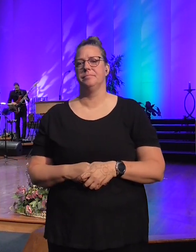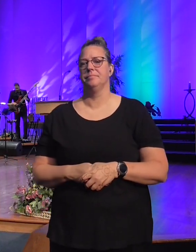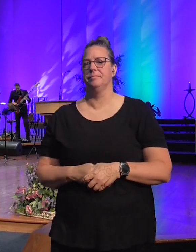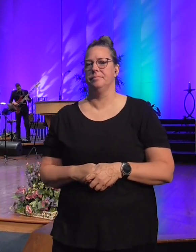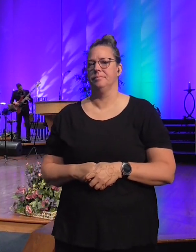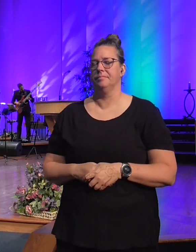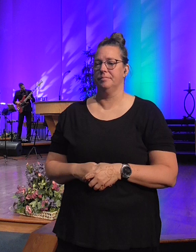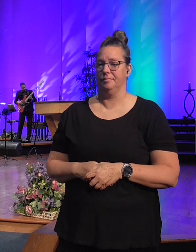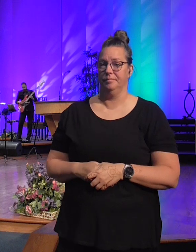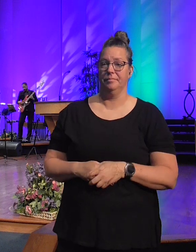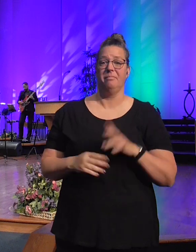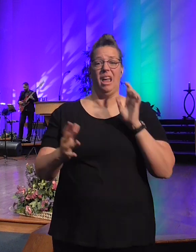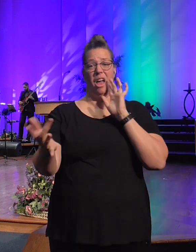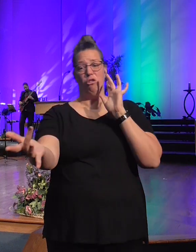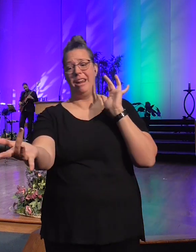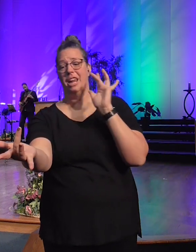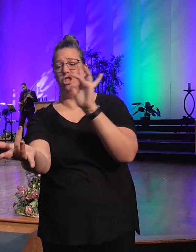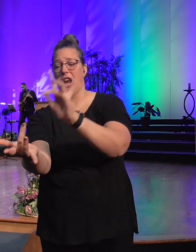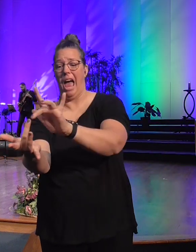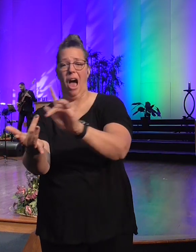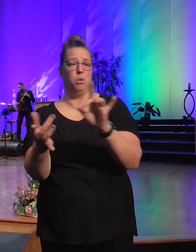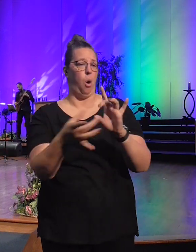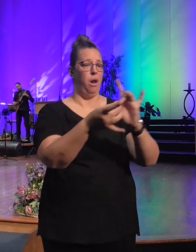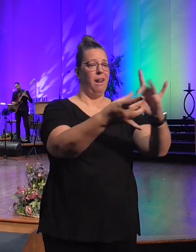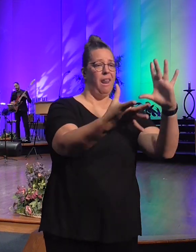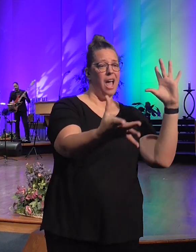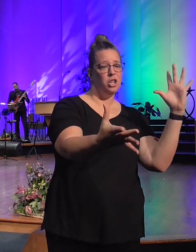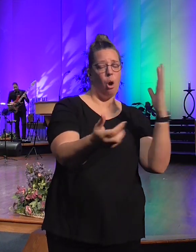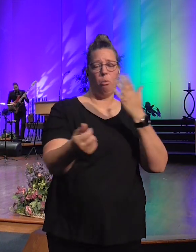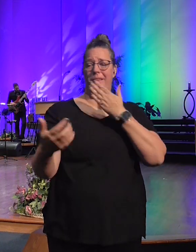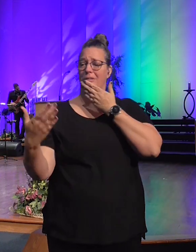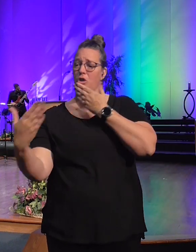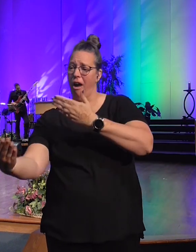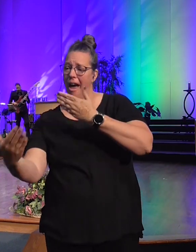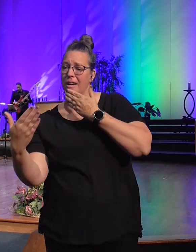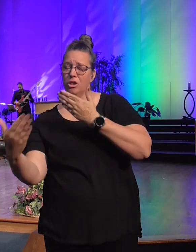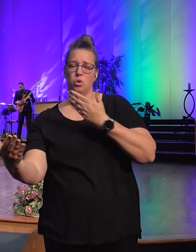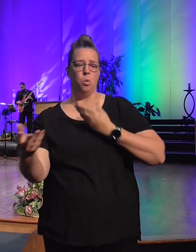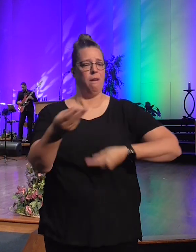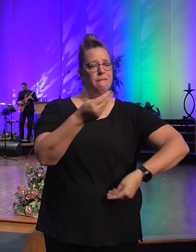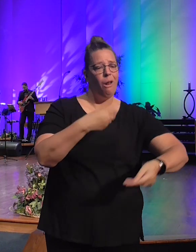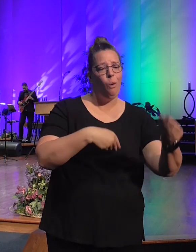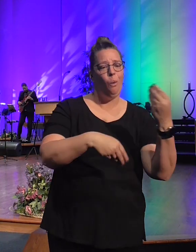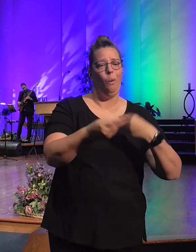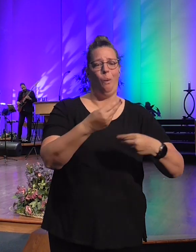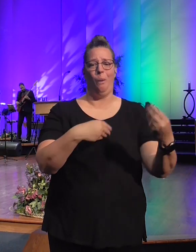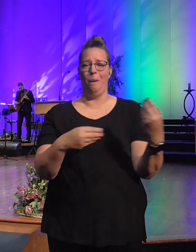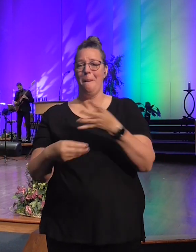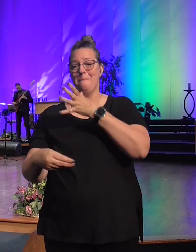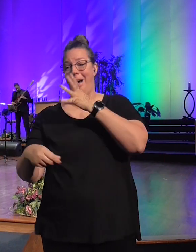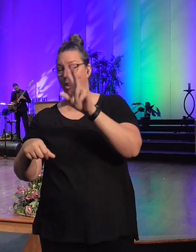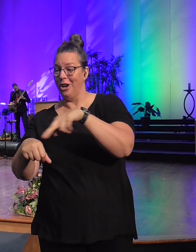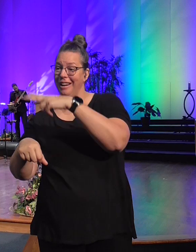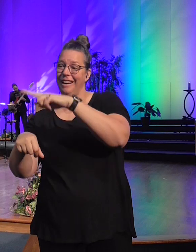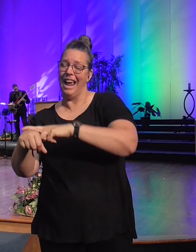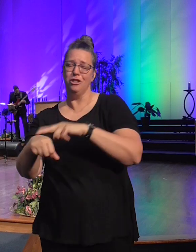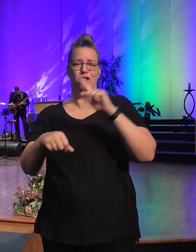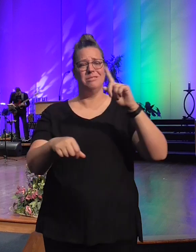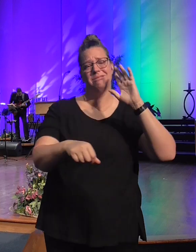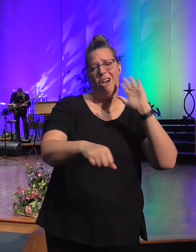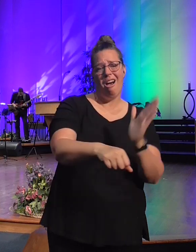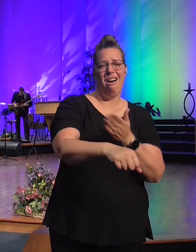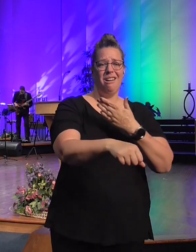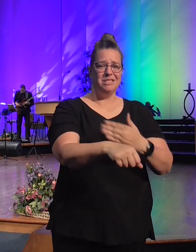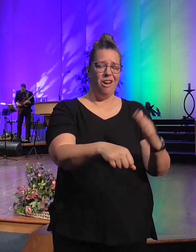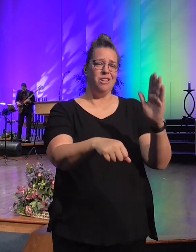It's reaching out, it's letting go, it's gratitude, it's in the flow. Mother Nature sings this song, it's